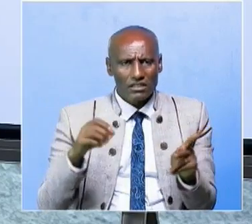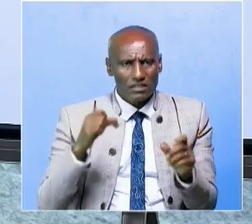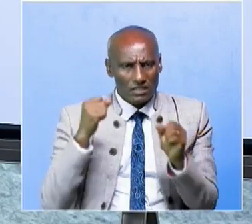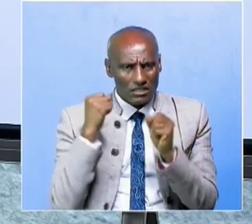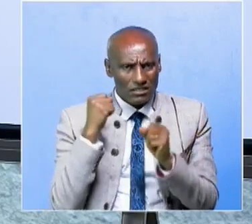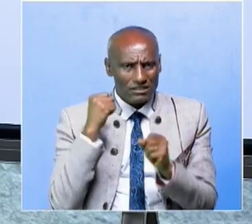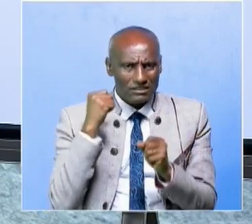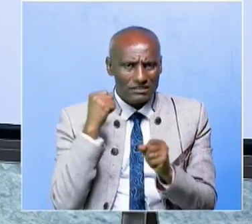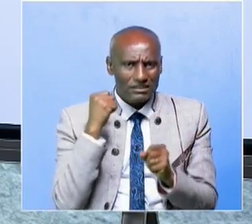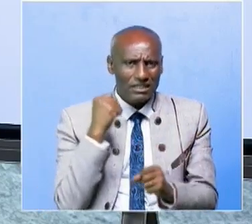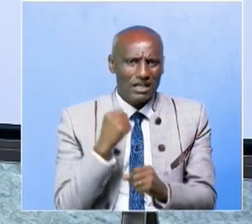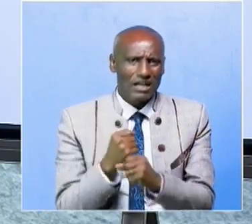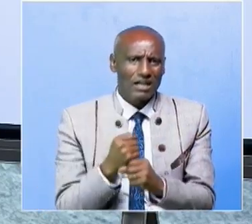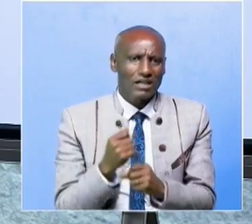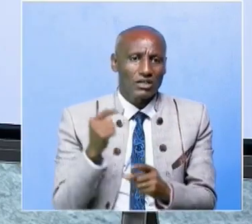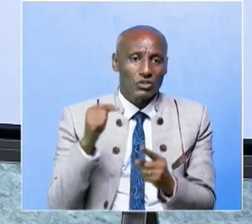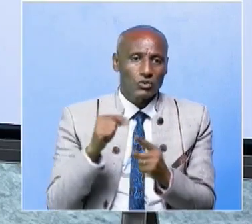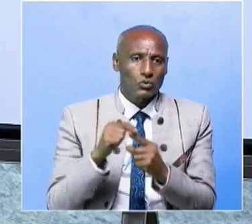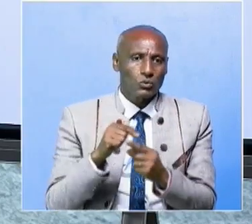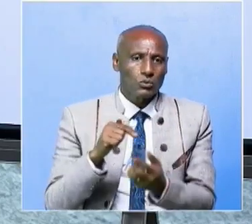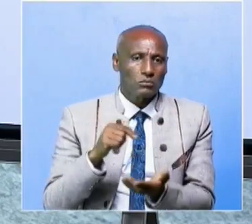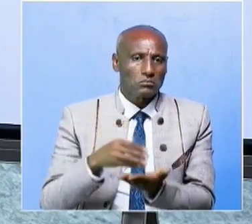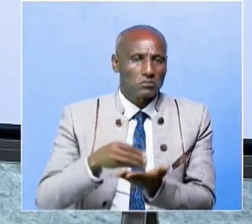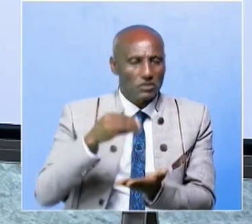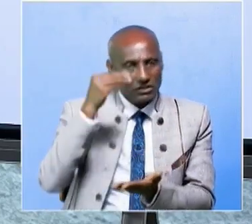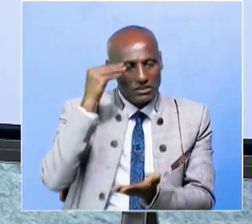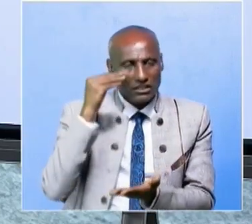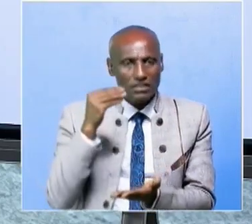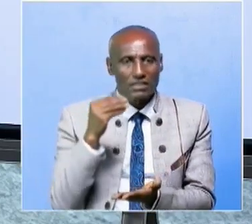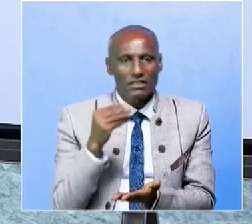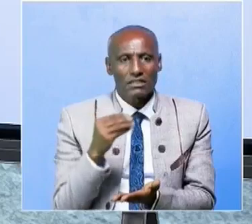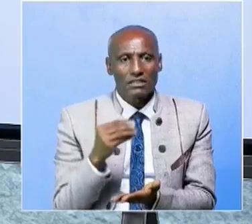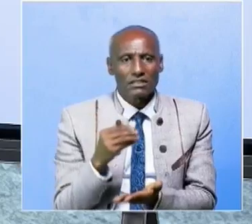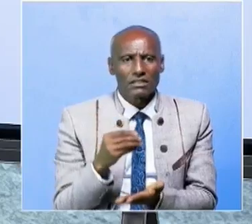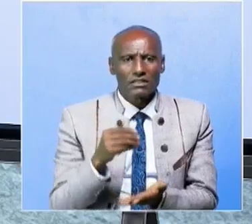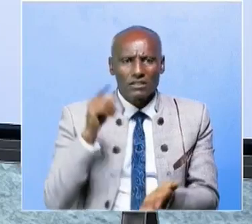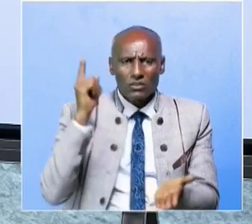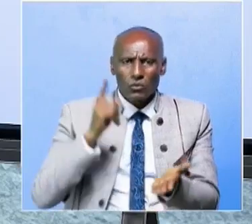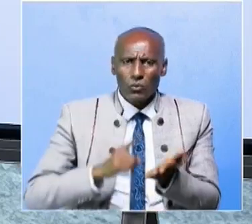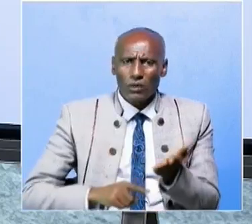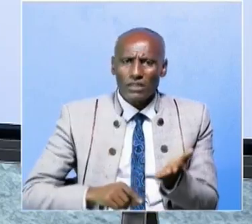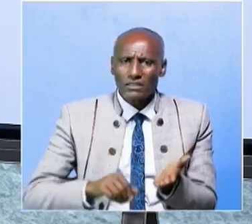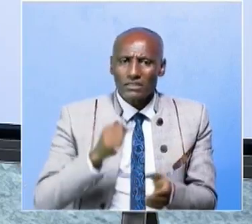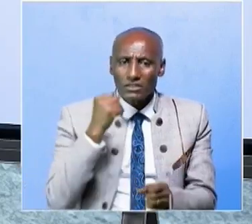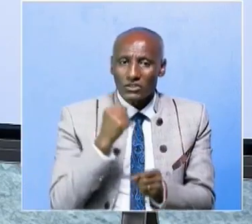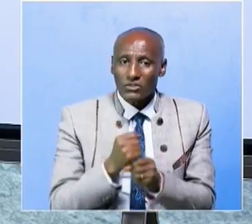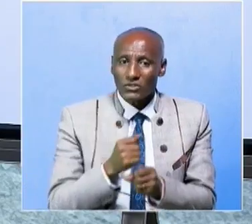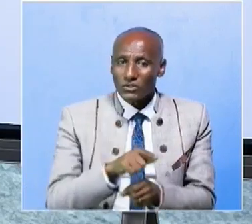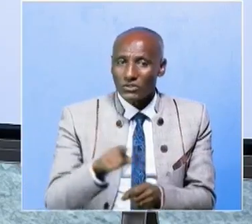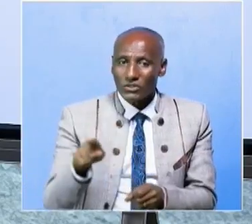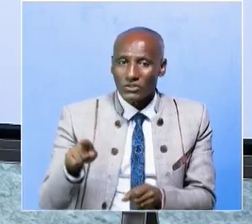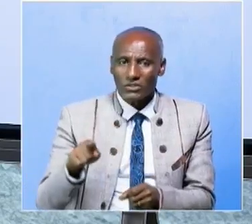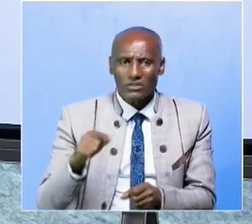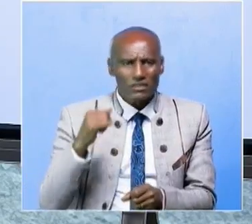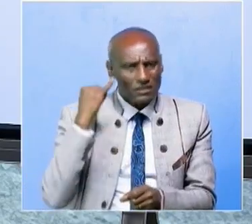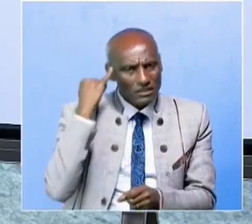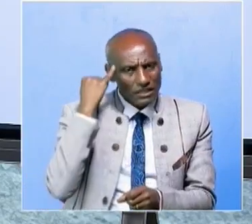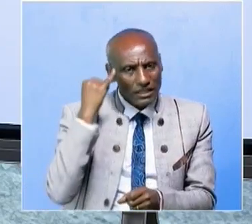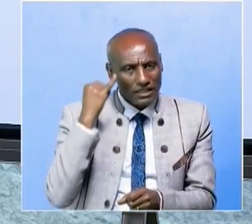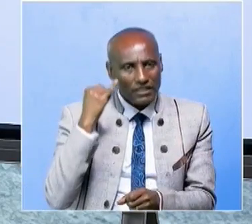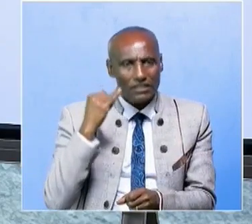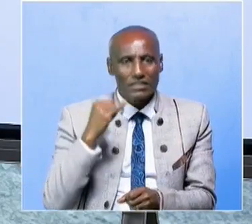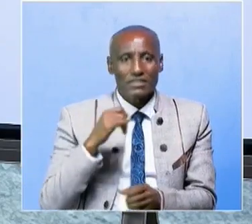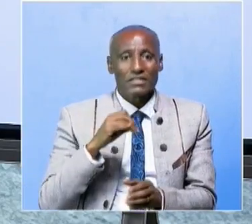to understand? So if you ask, what do you think about this? You're using